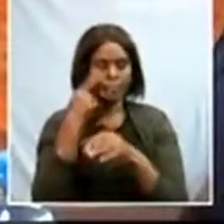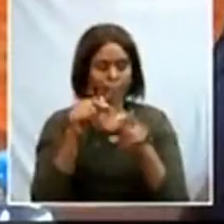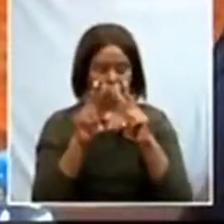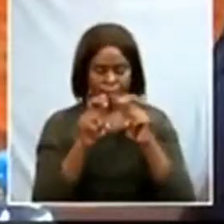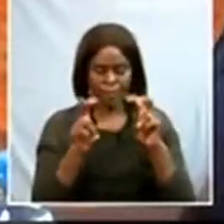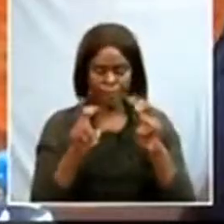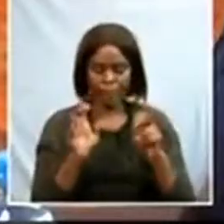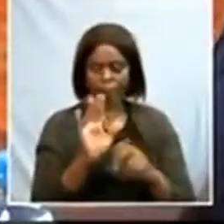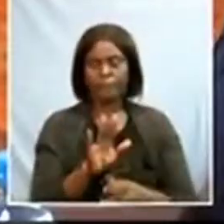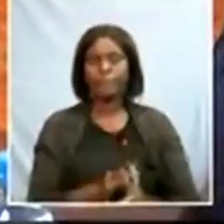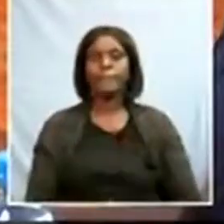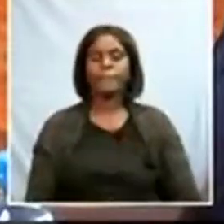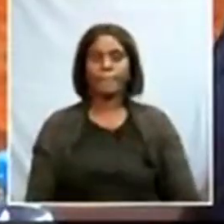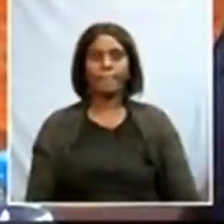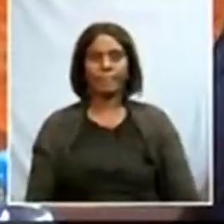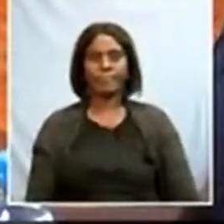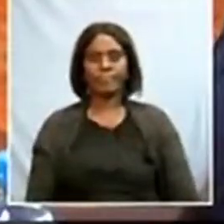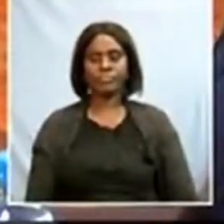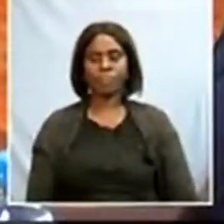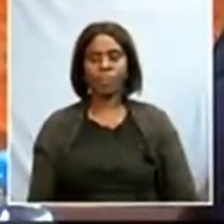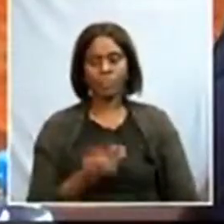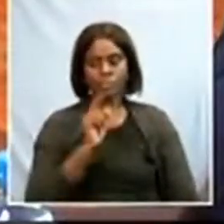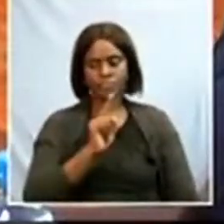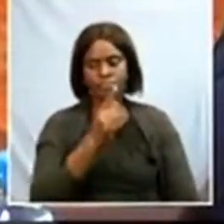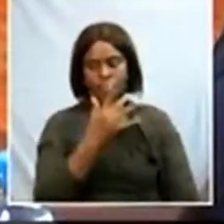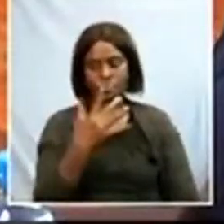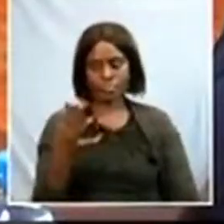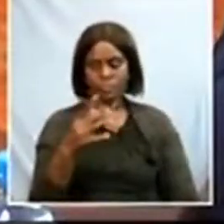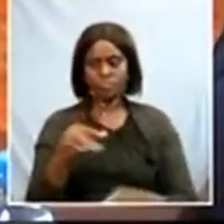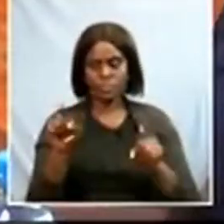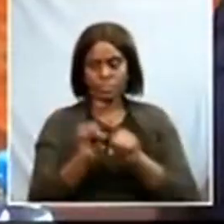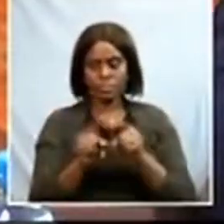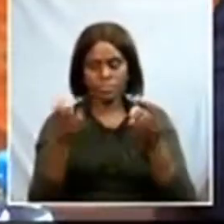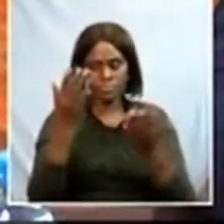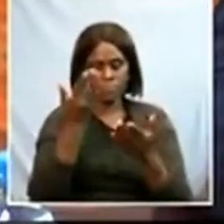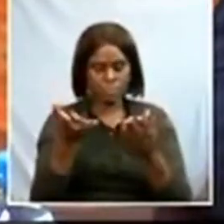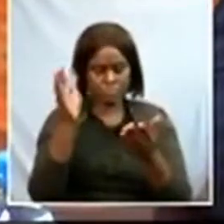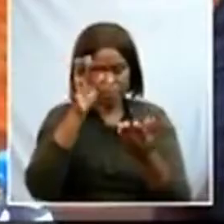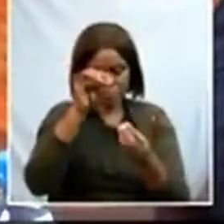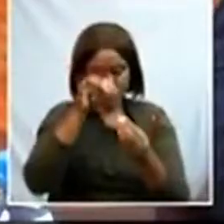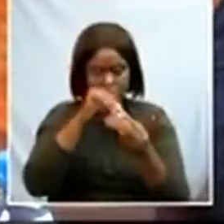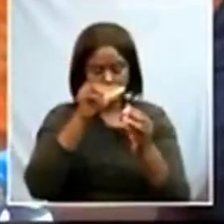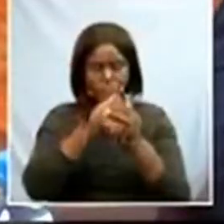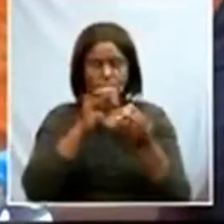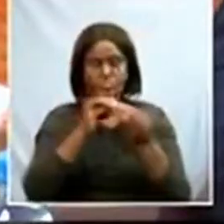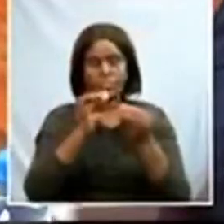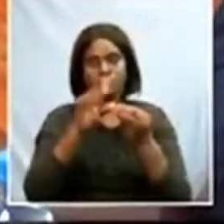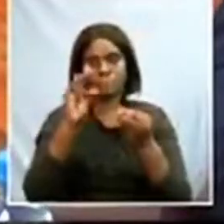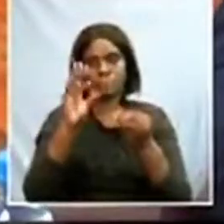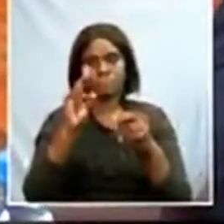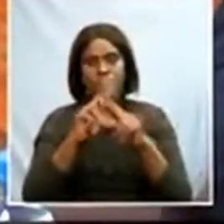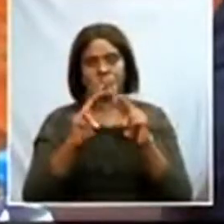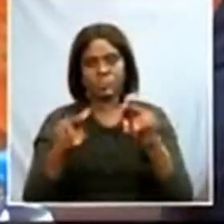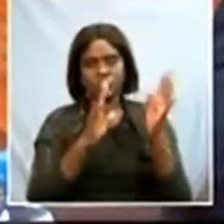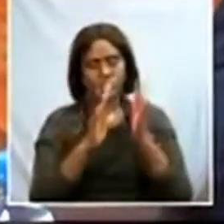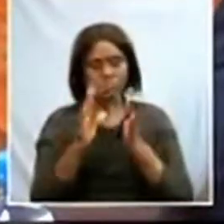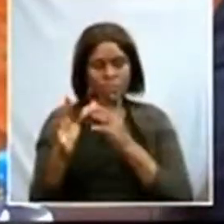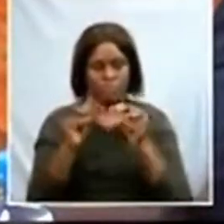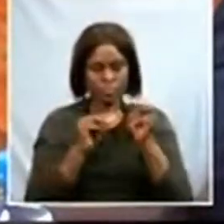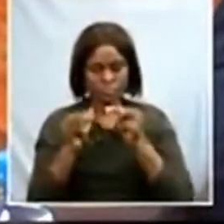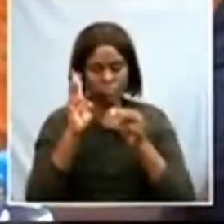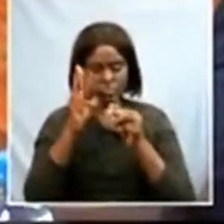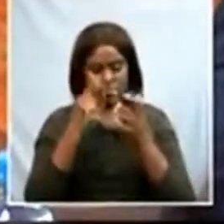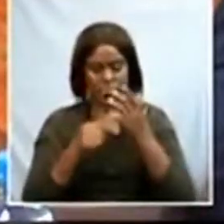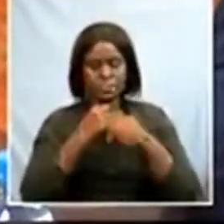for verification. The extract of the asset register is attached on Appendix 7, Chair. The major measure, management